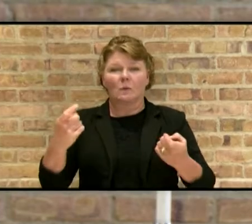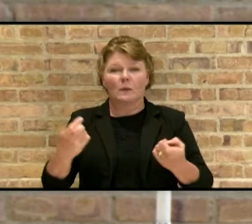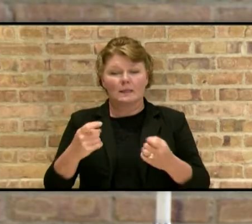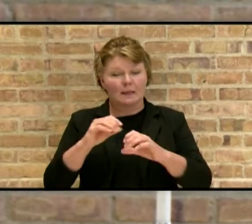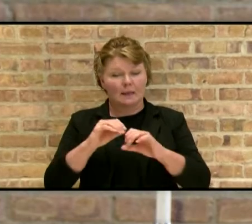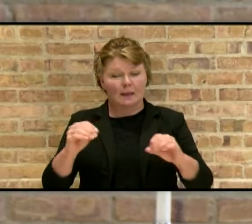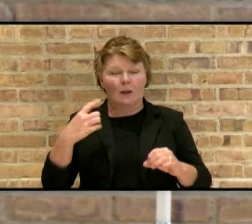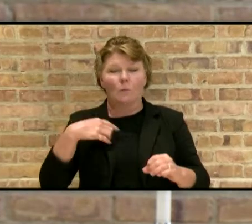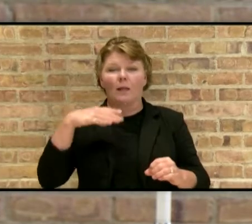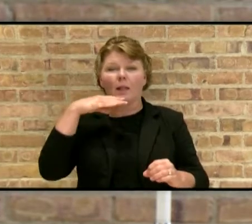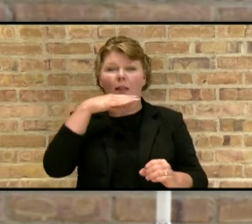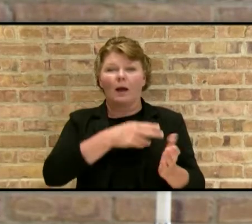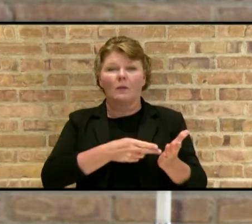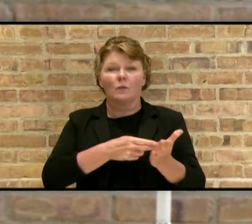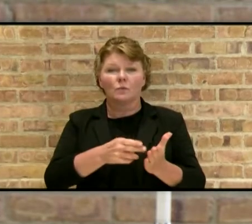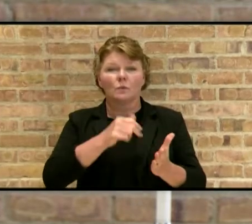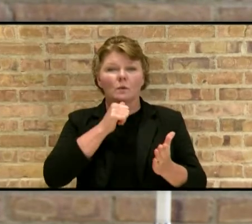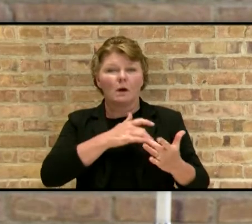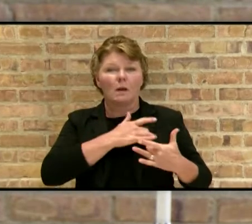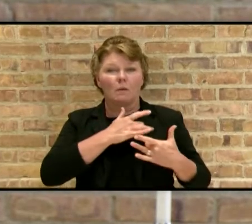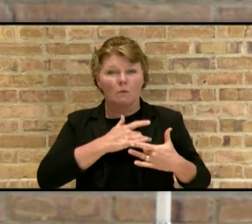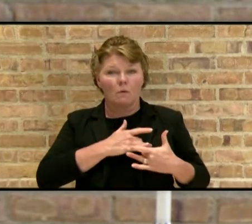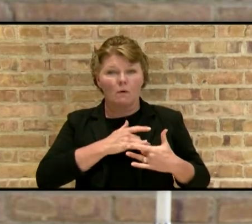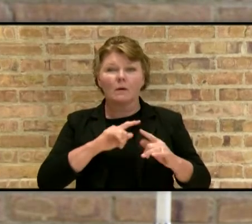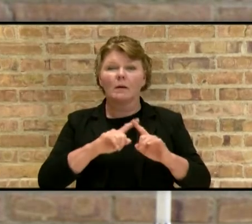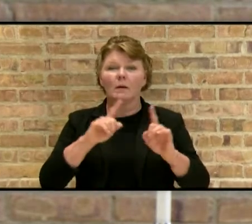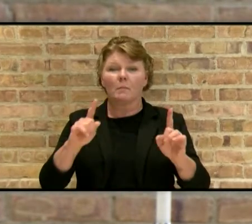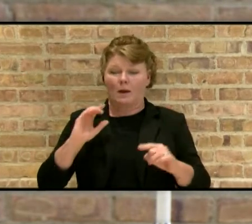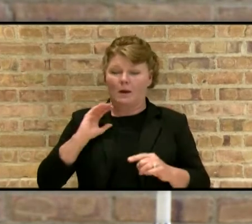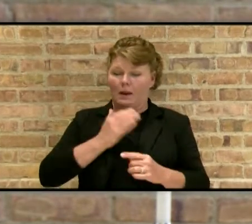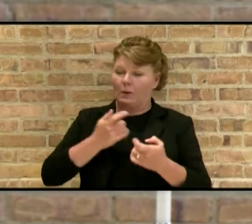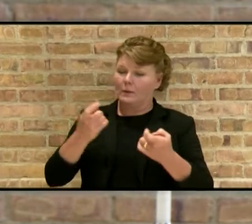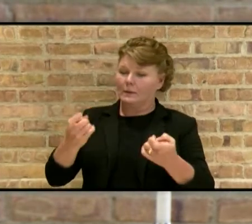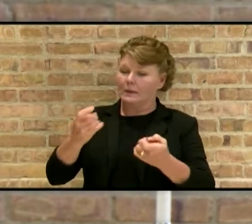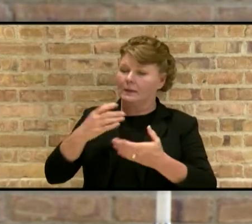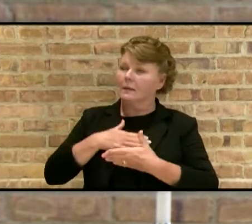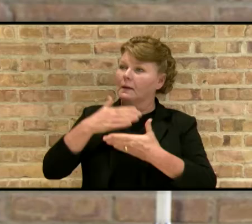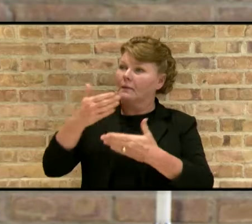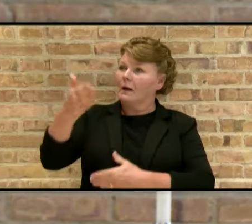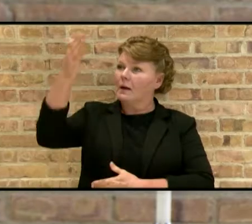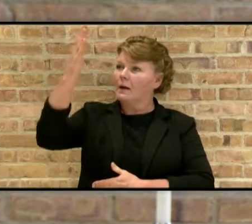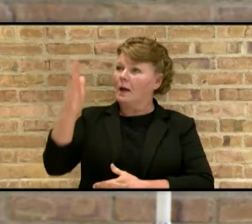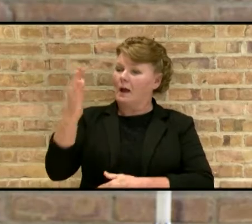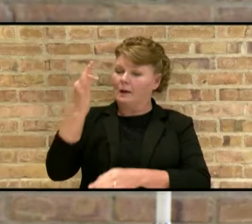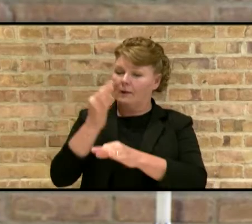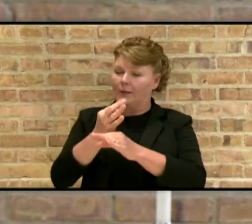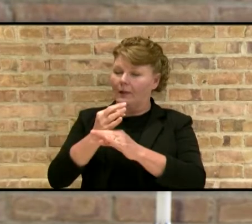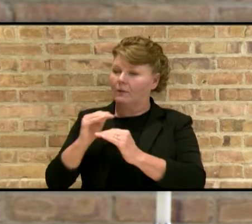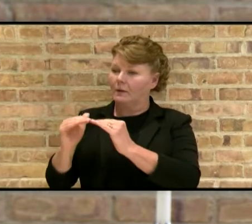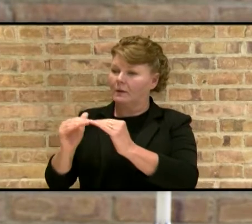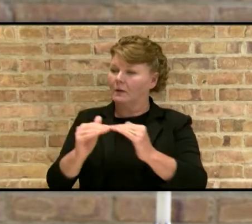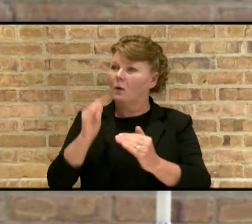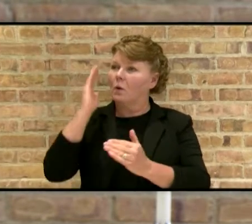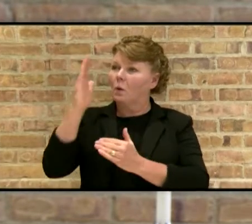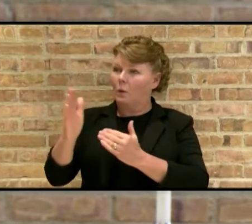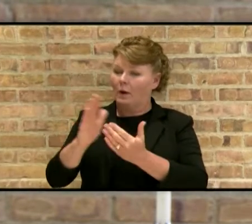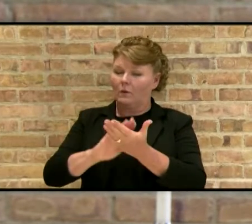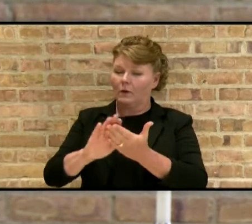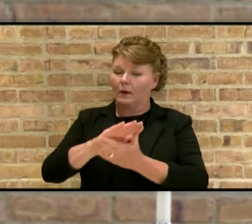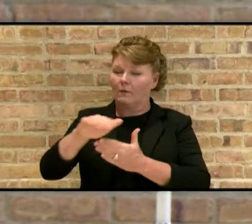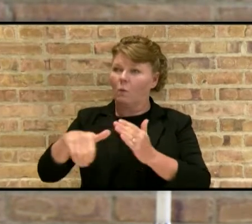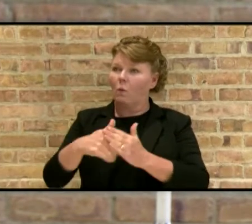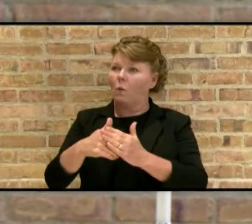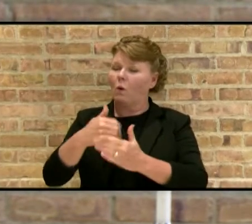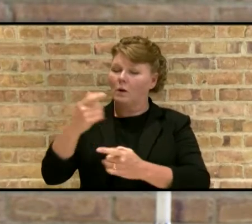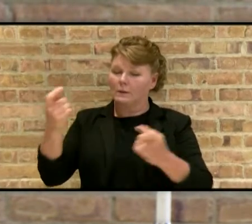we deceive ourselves, and the truth is not in us. But if we confess our sins, God, who is faithful and just, will forgive